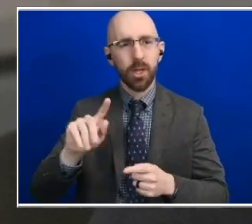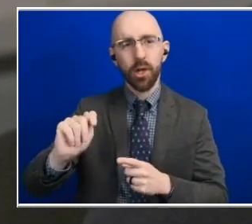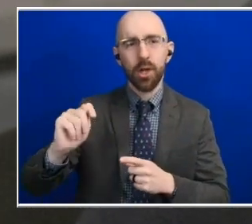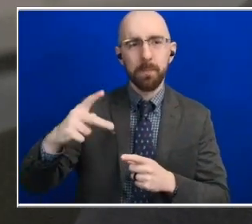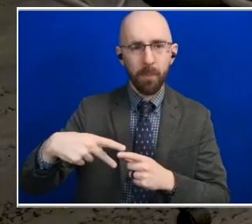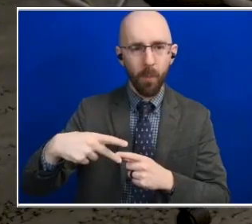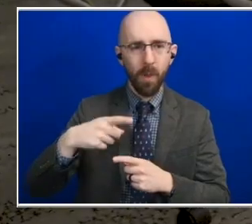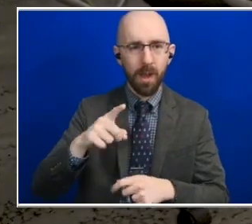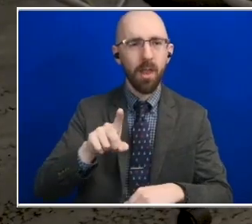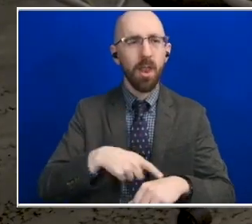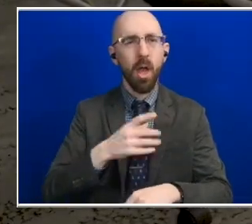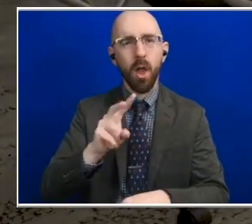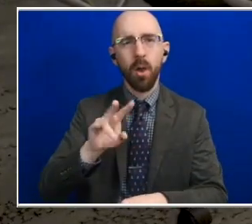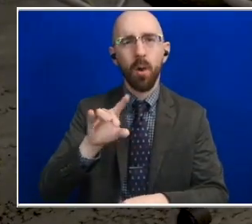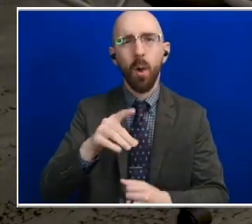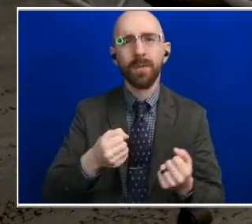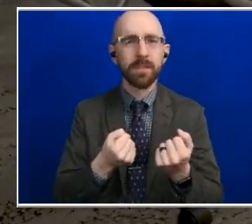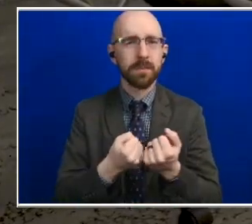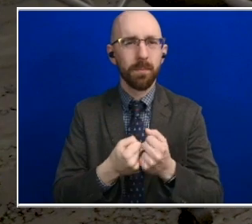COVID Support Group.